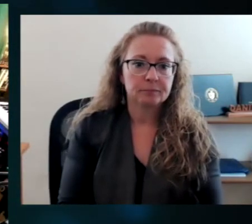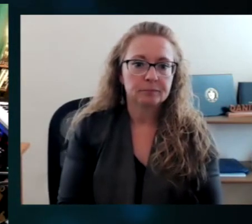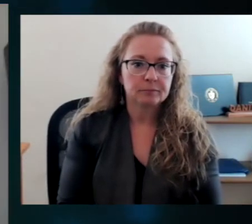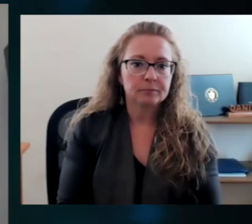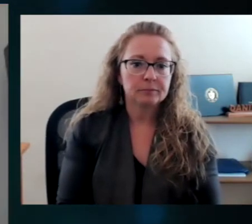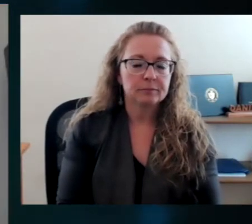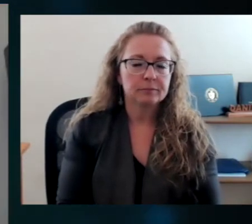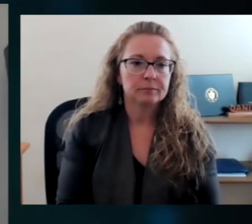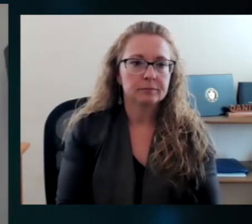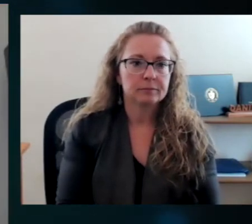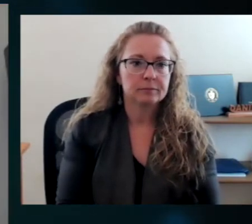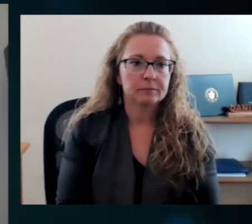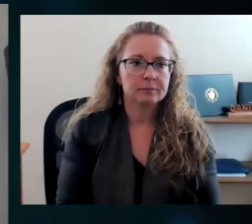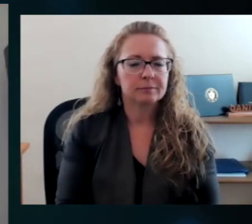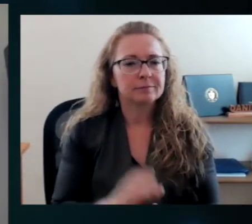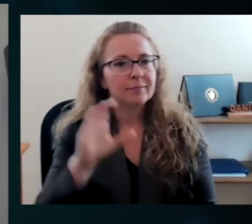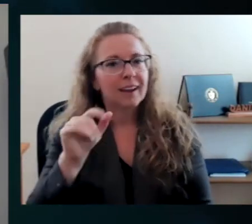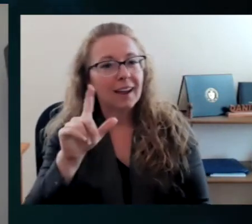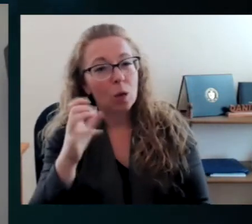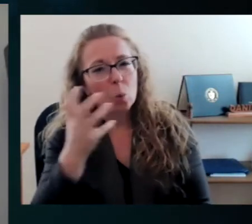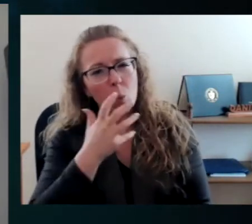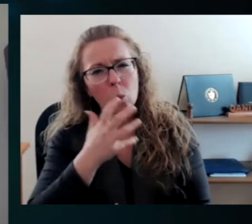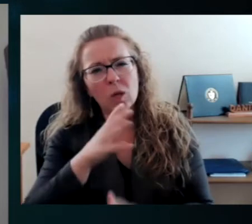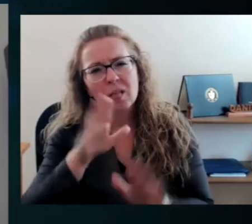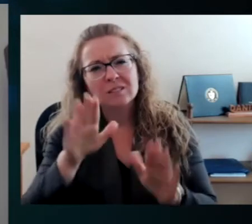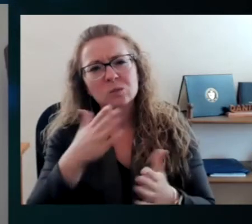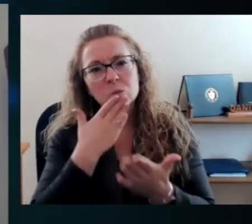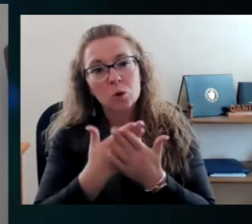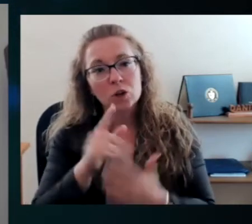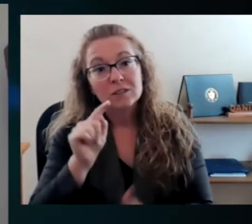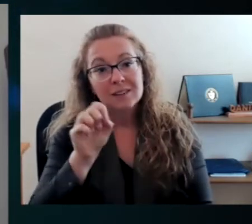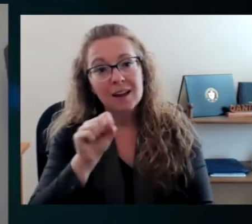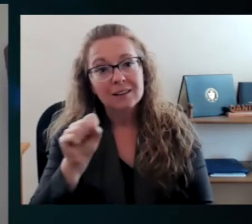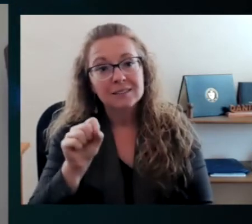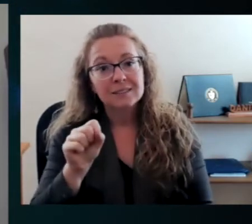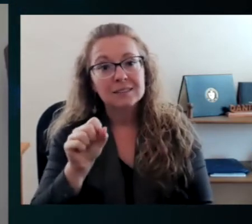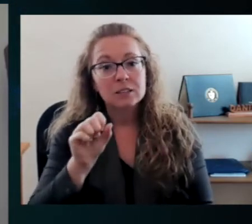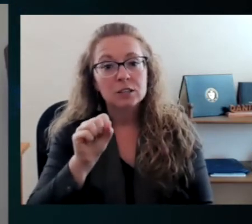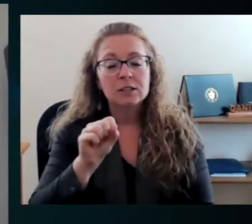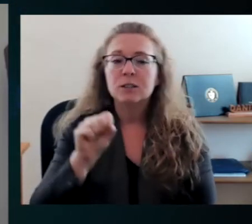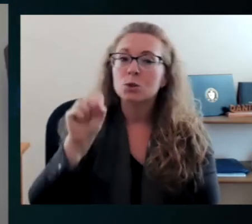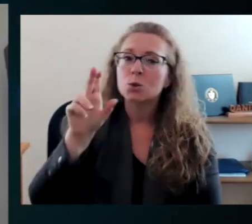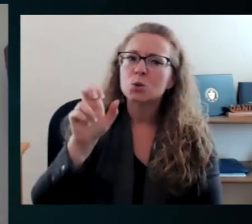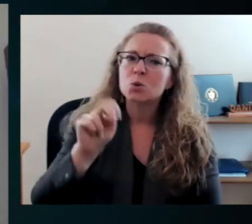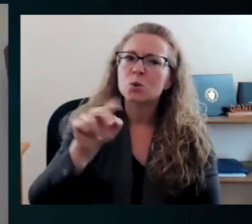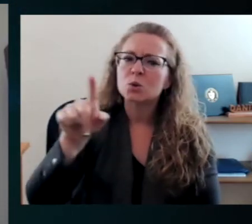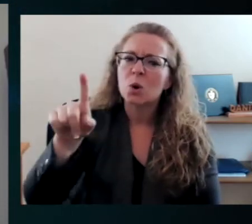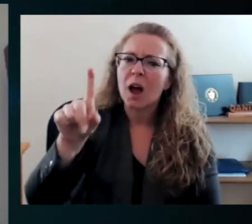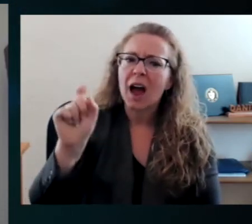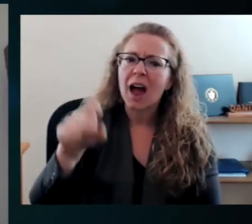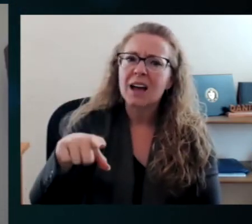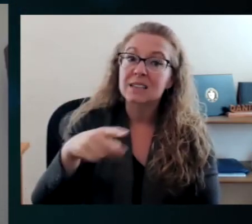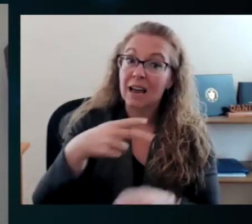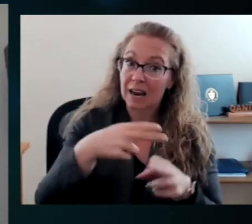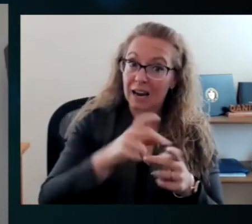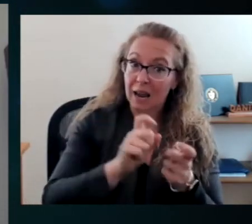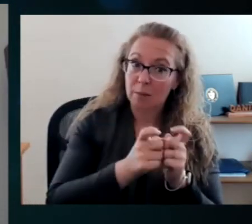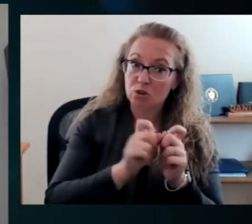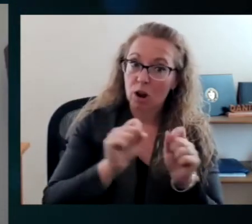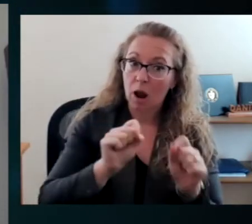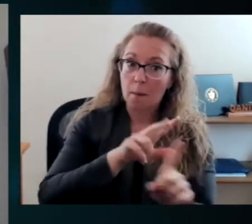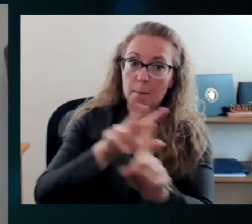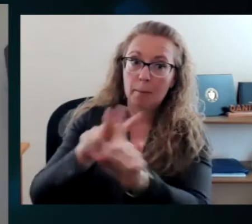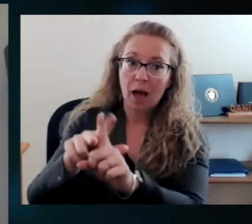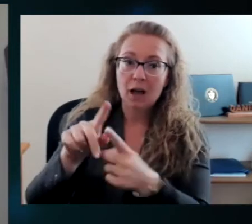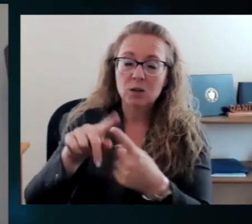That's so good, Tess. Thank you. Actually, Susan Dre had a question about does or can the name changes apply to others beside trans folks